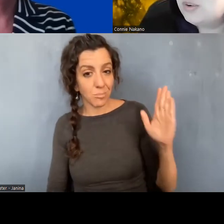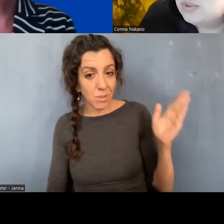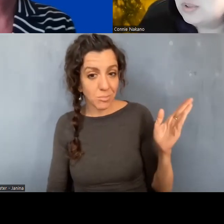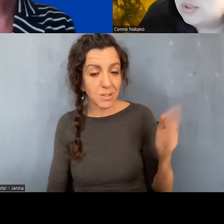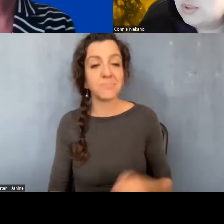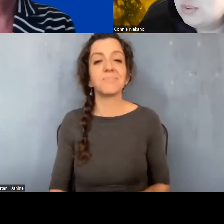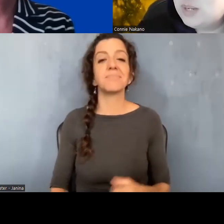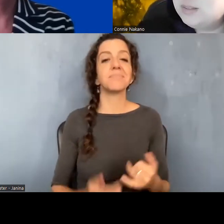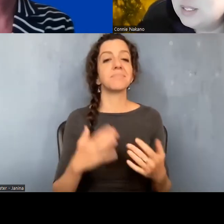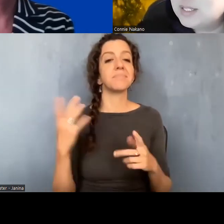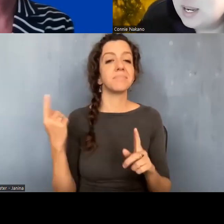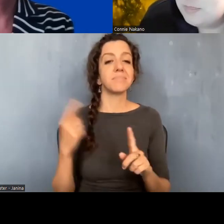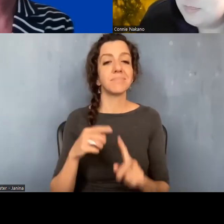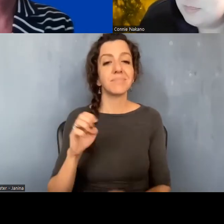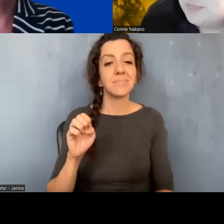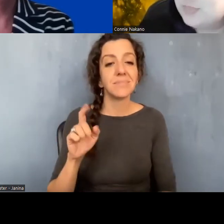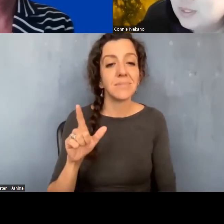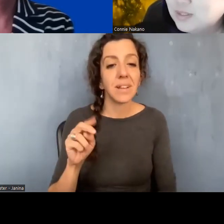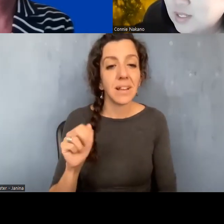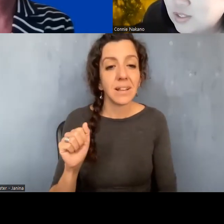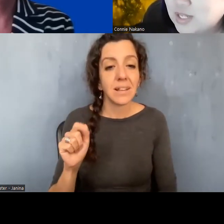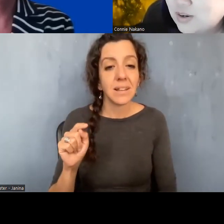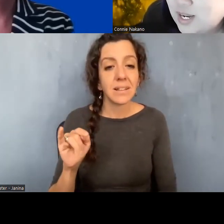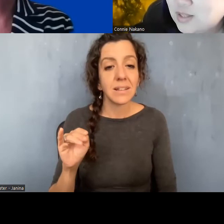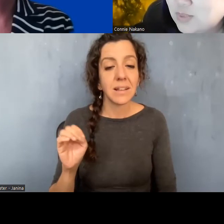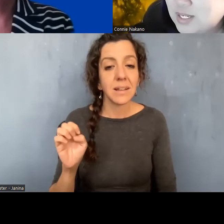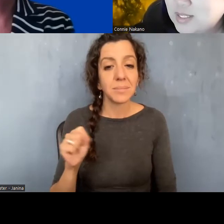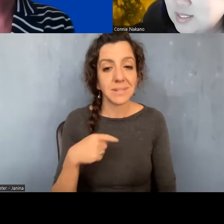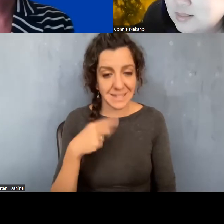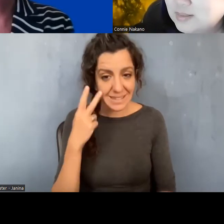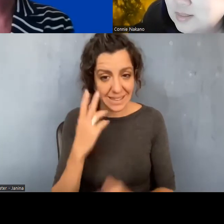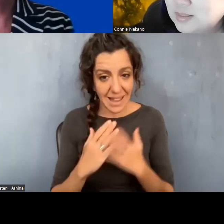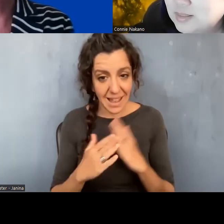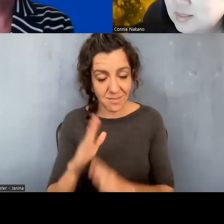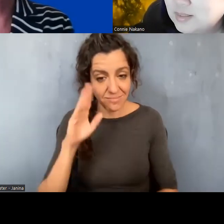Let's go to Elna Times. Looks like she's got her hand raised.